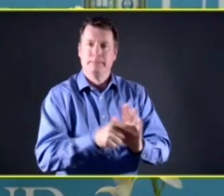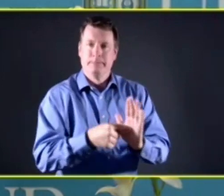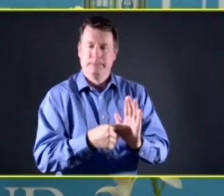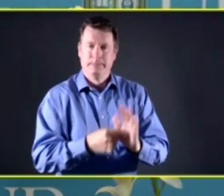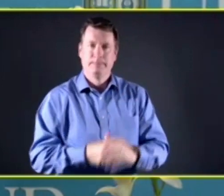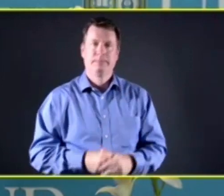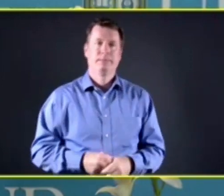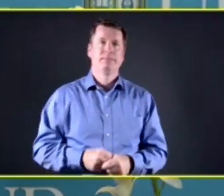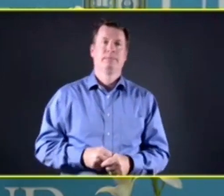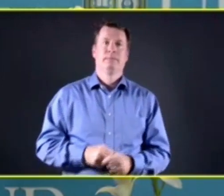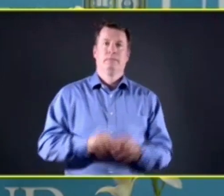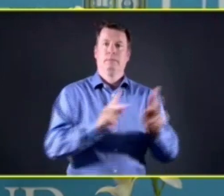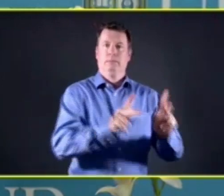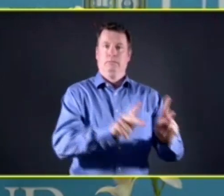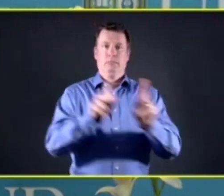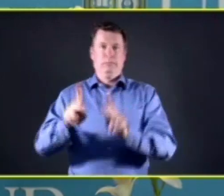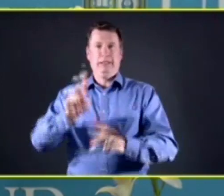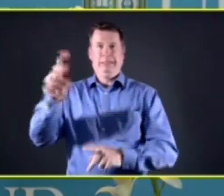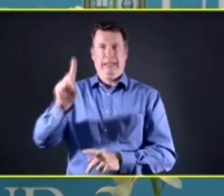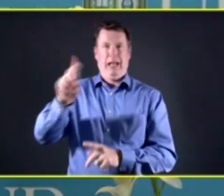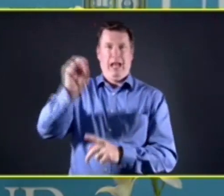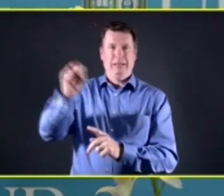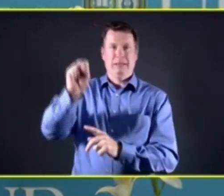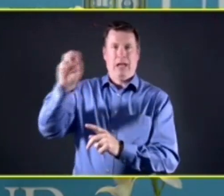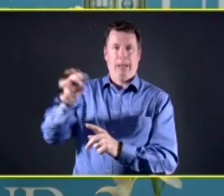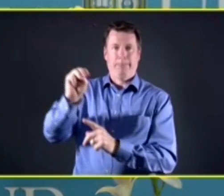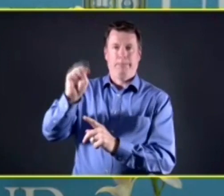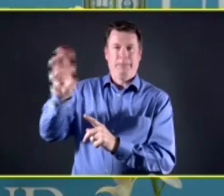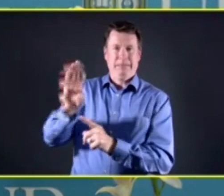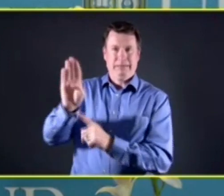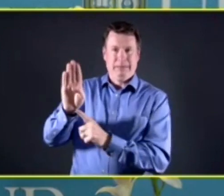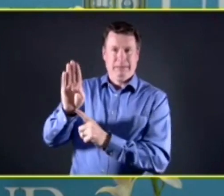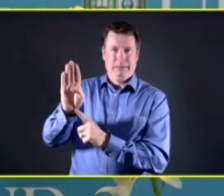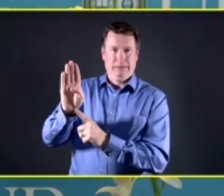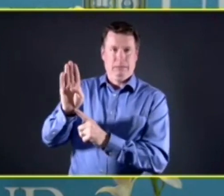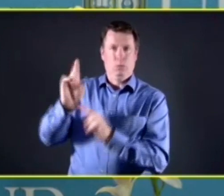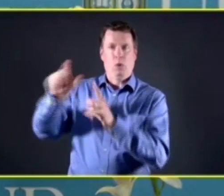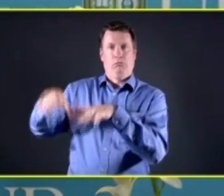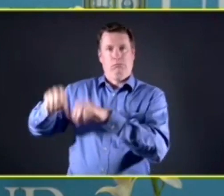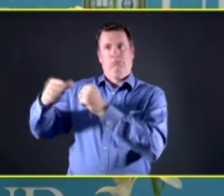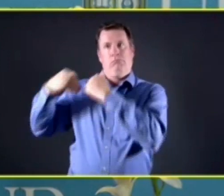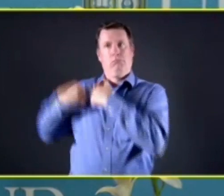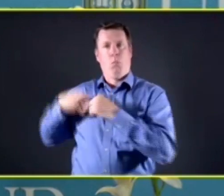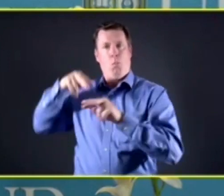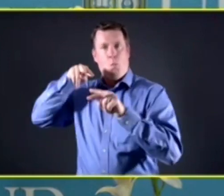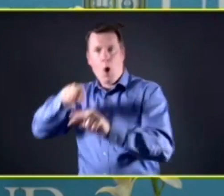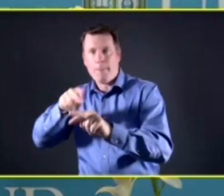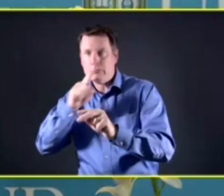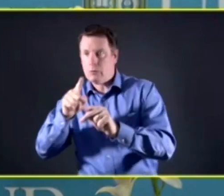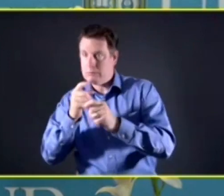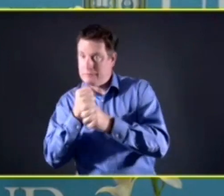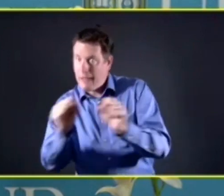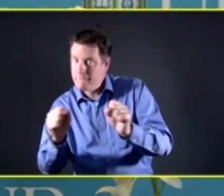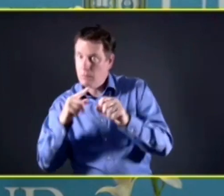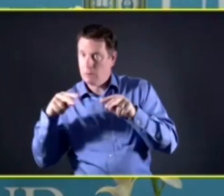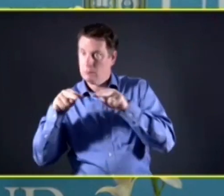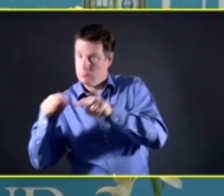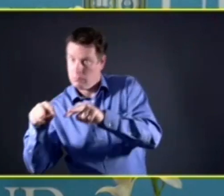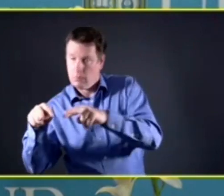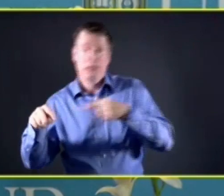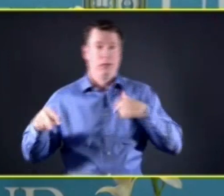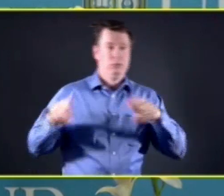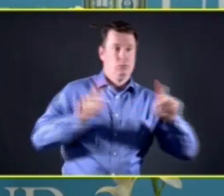TV, you're up next. Hi. So I was wondering how the 200 people not